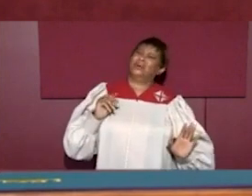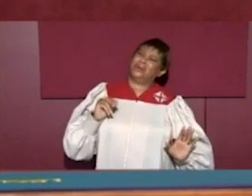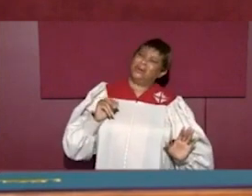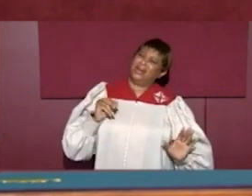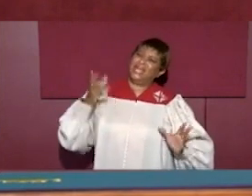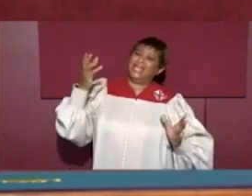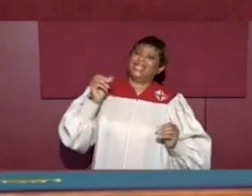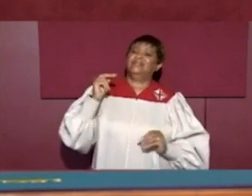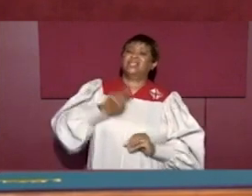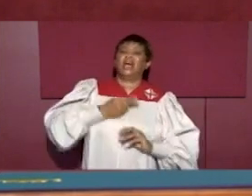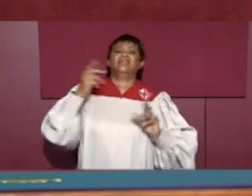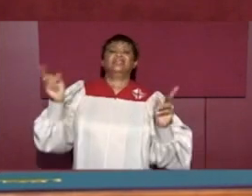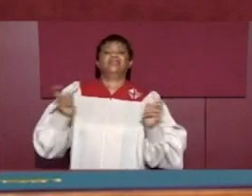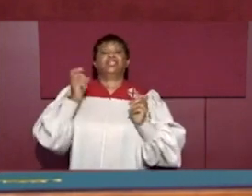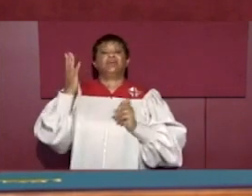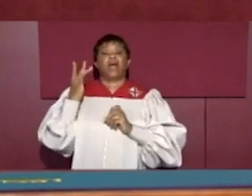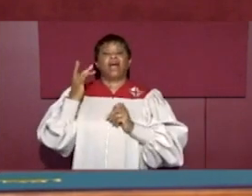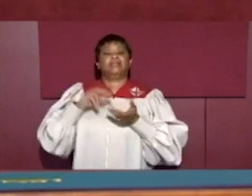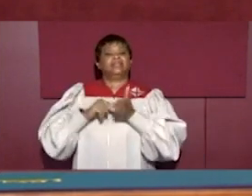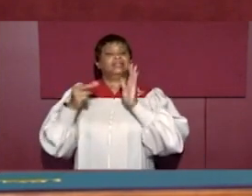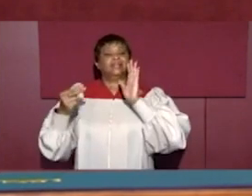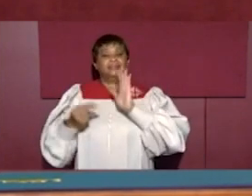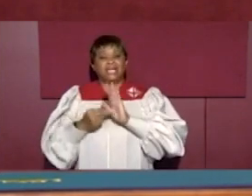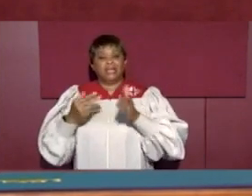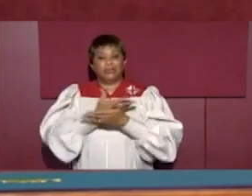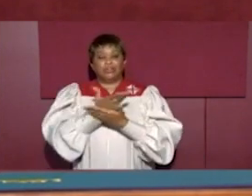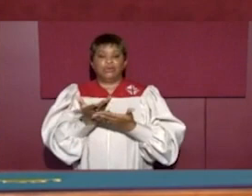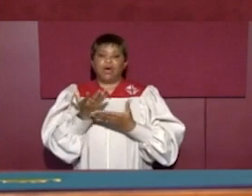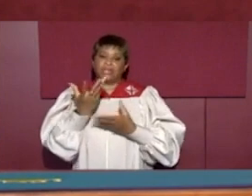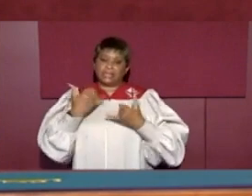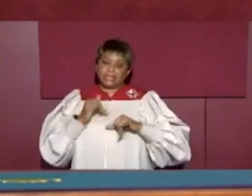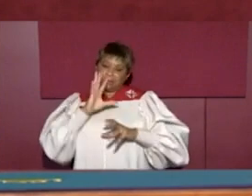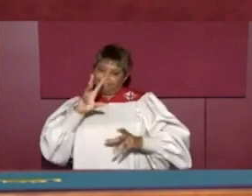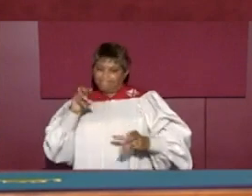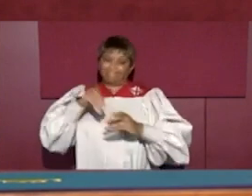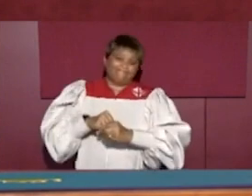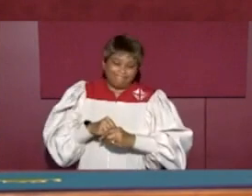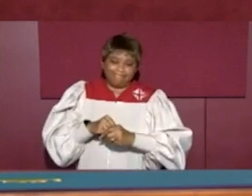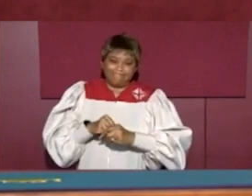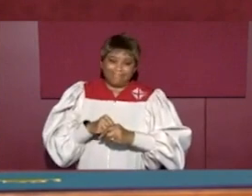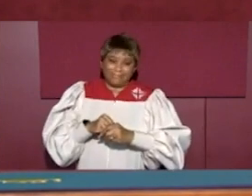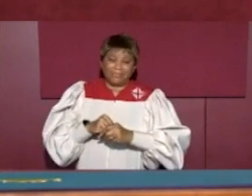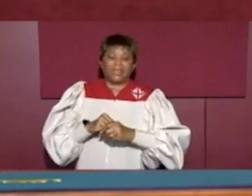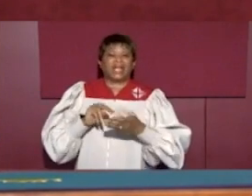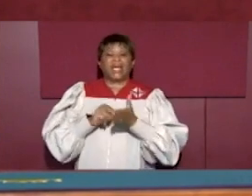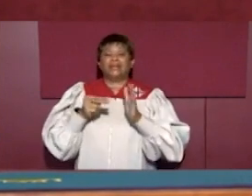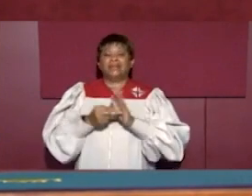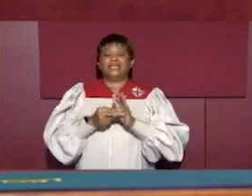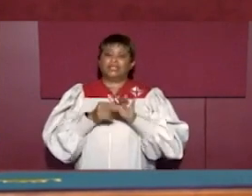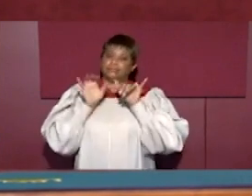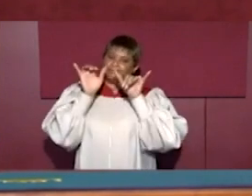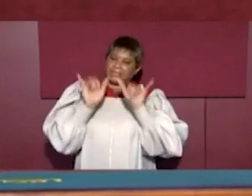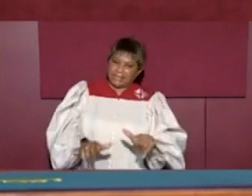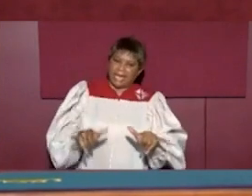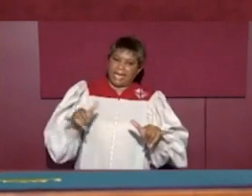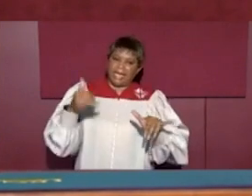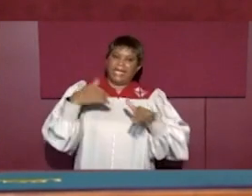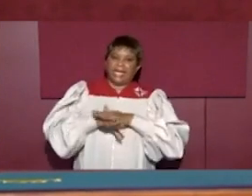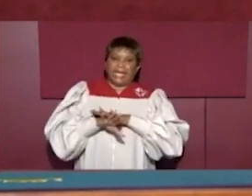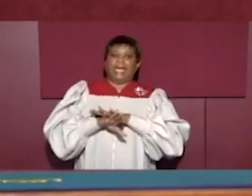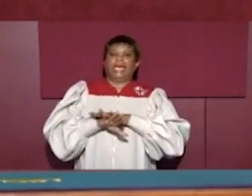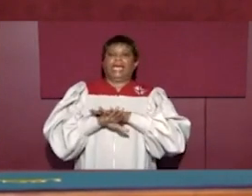the victory, because victory implies that you are in the competition. It implies that you have stayed in the